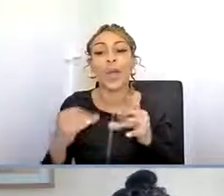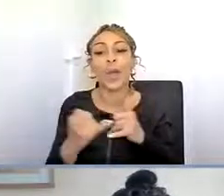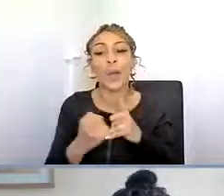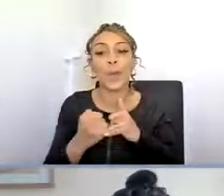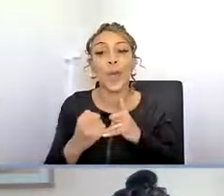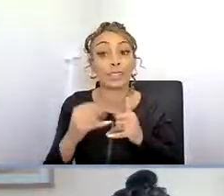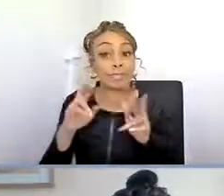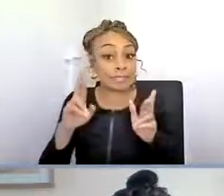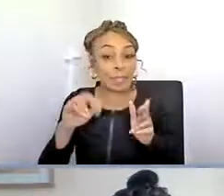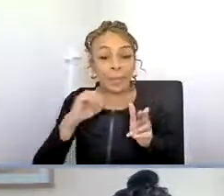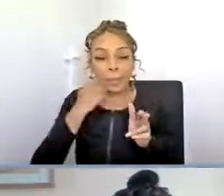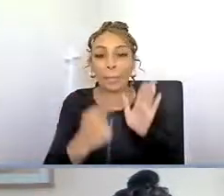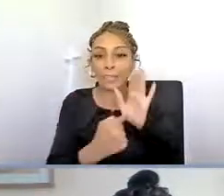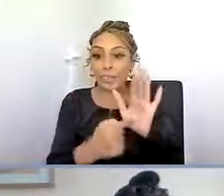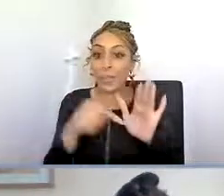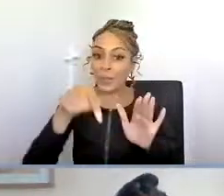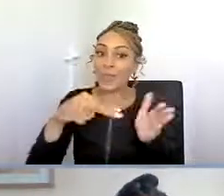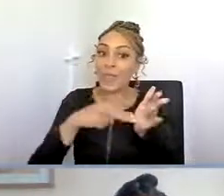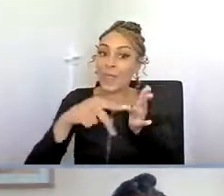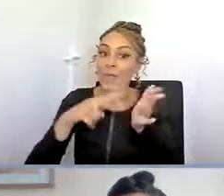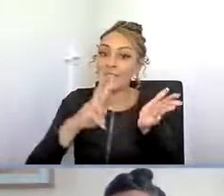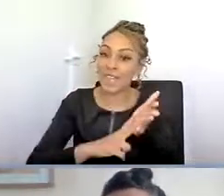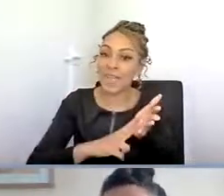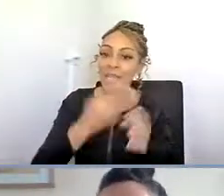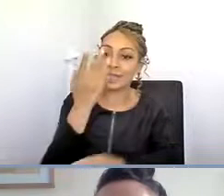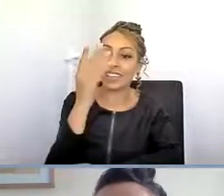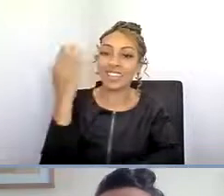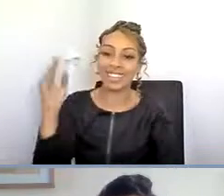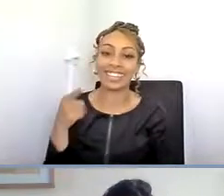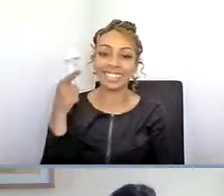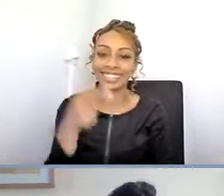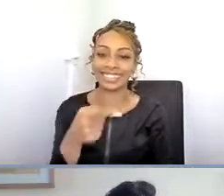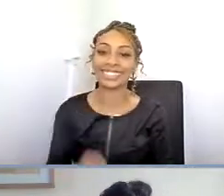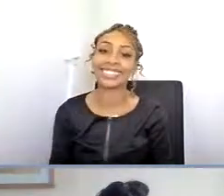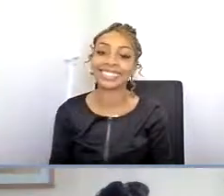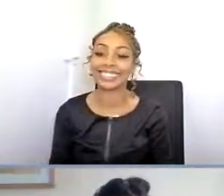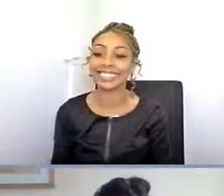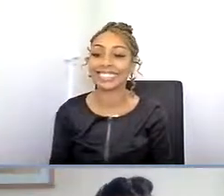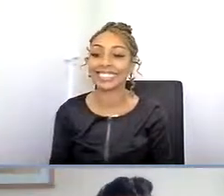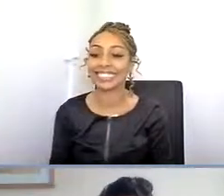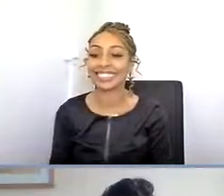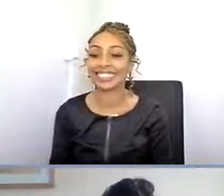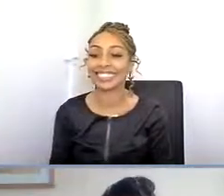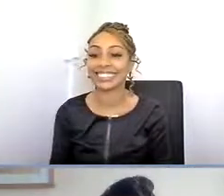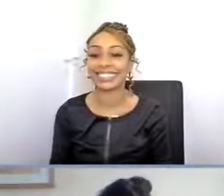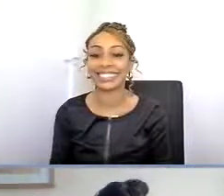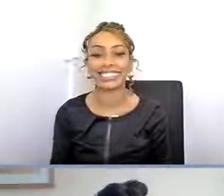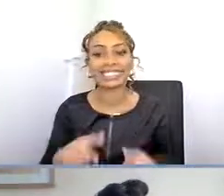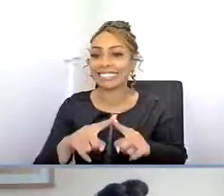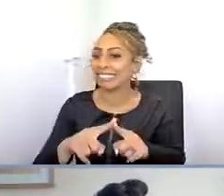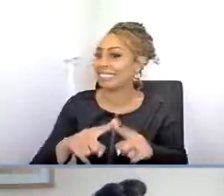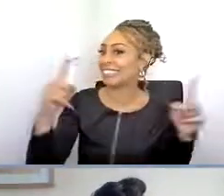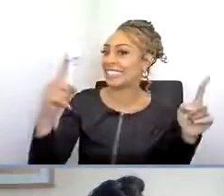included in the forthcoming exhibition. So I'm just going to move on. So they're very different